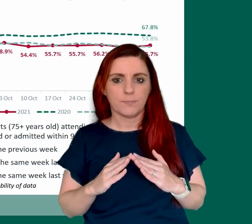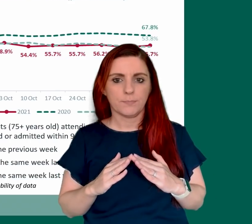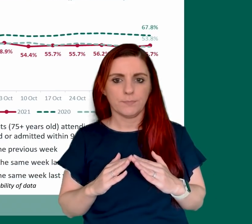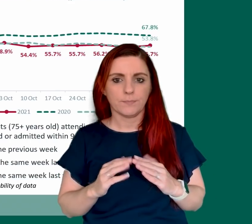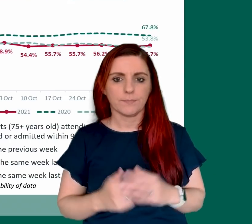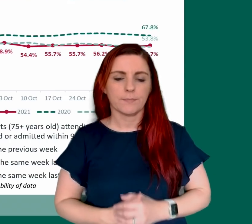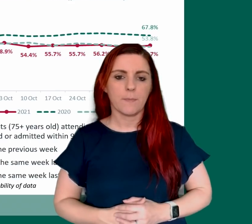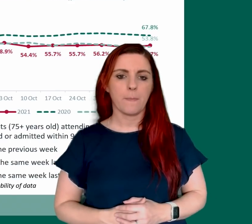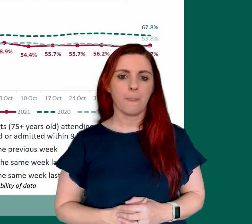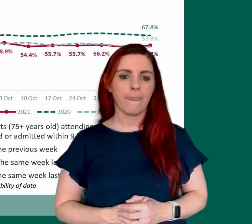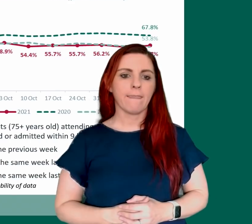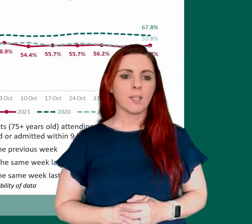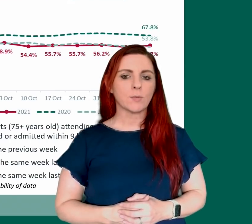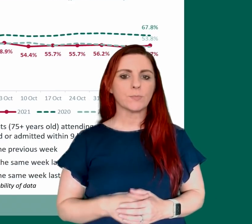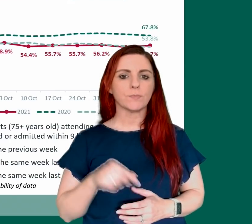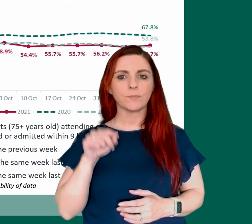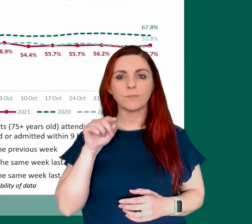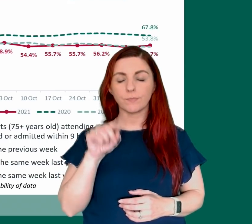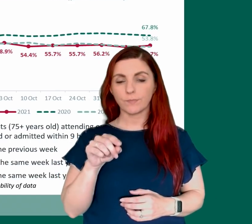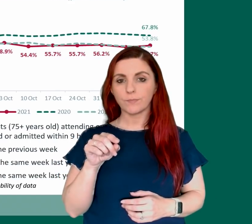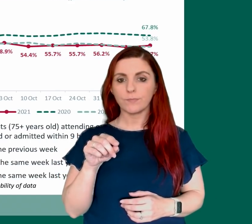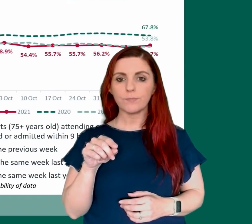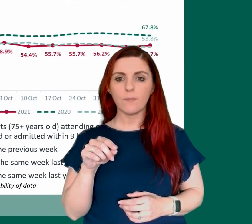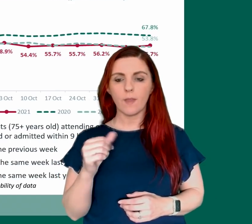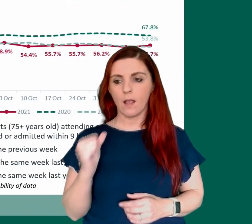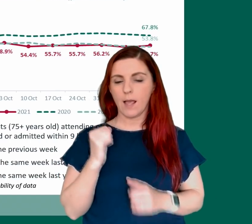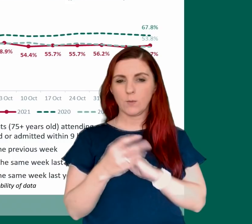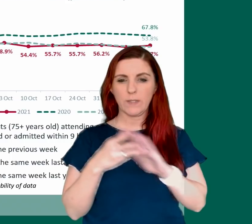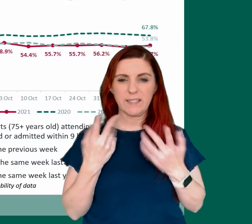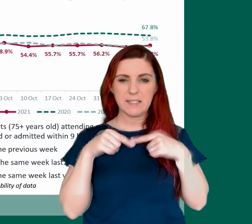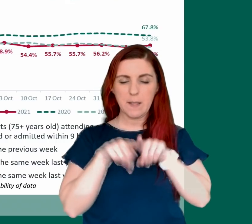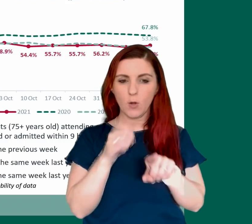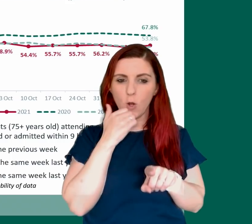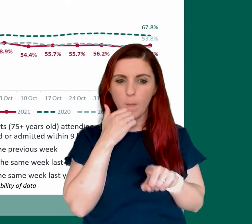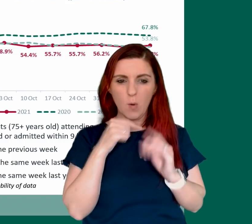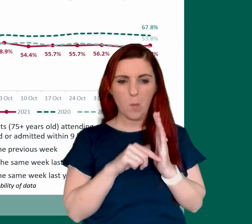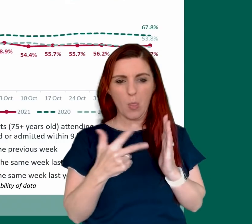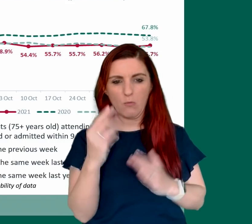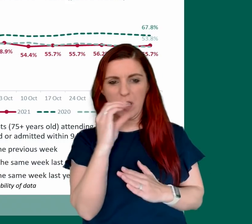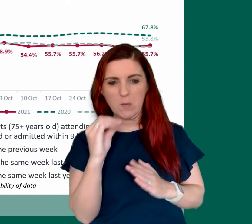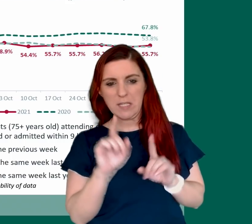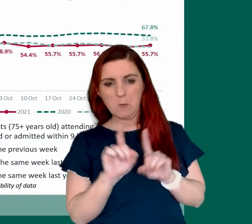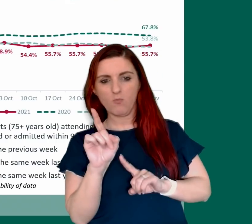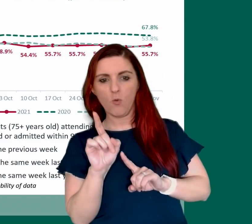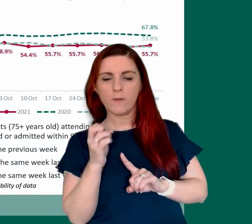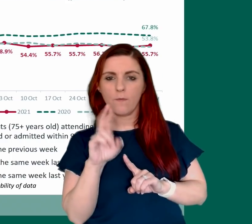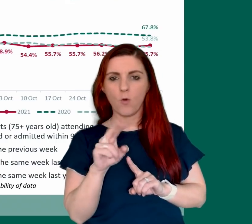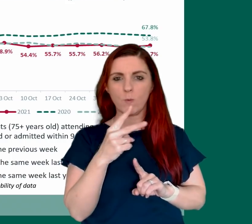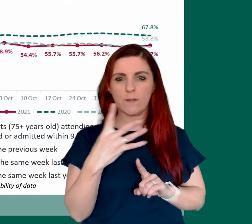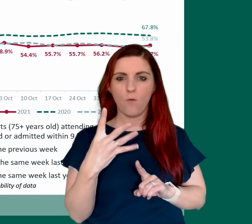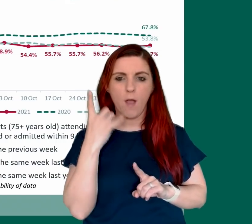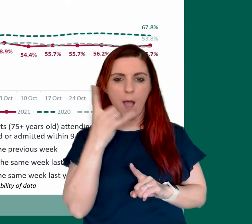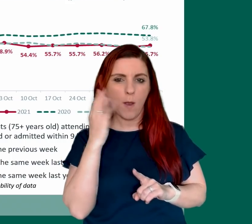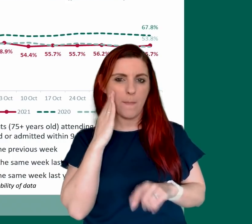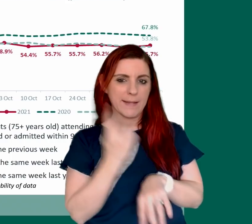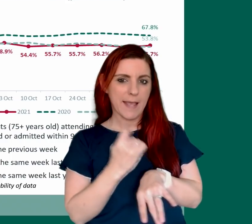seeking to put in place. Patient experience time, very similar to last week, at 0.3% improvement for the 24-hour PET time. For